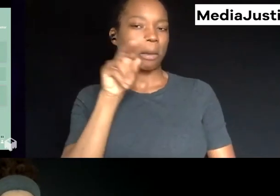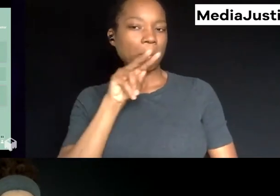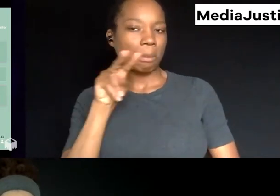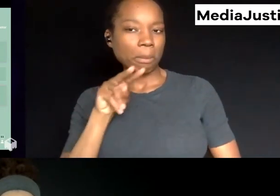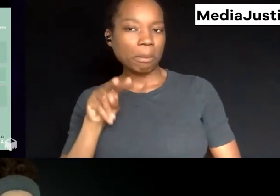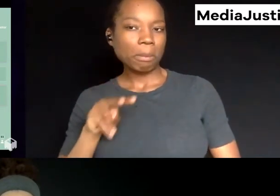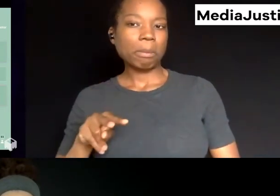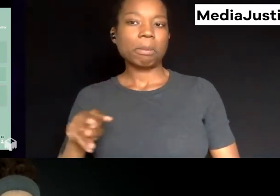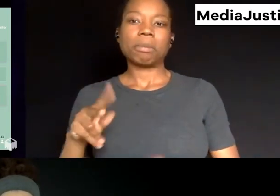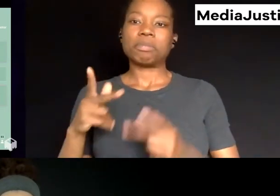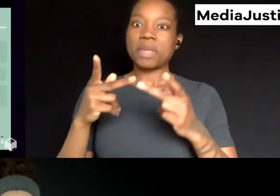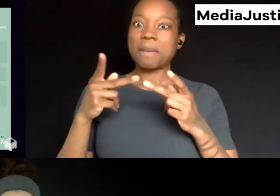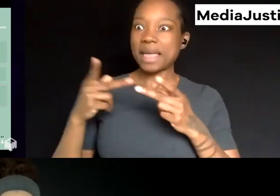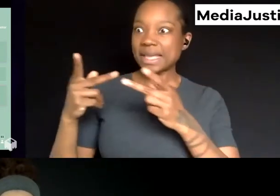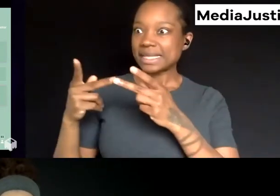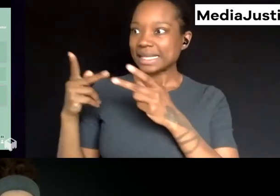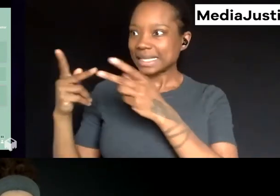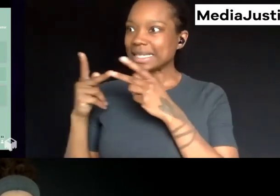places that people are coming from.